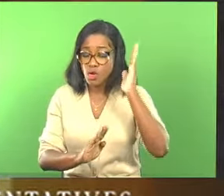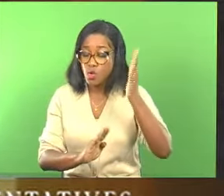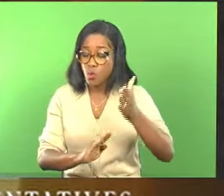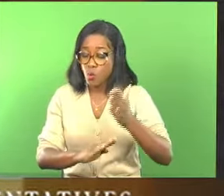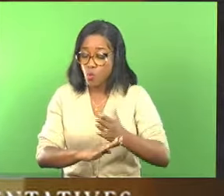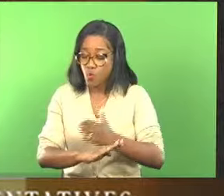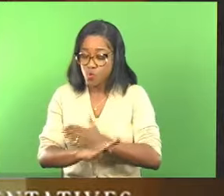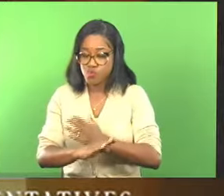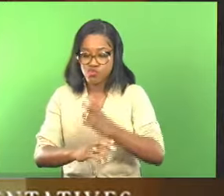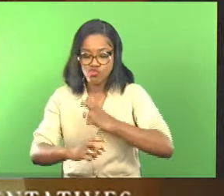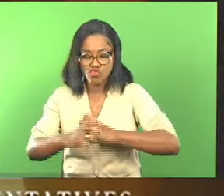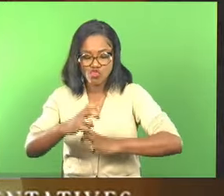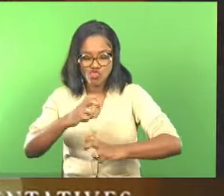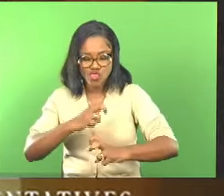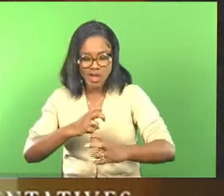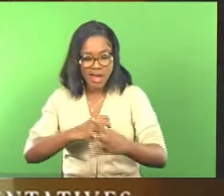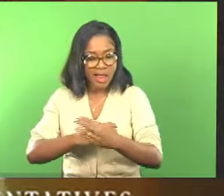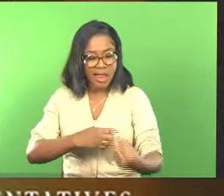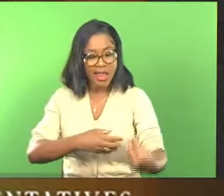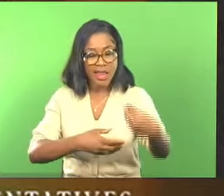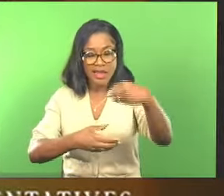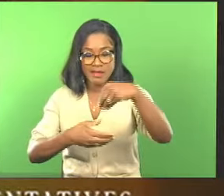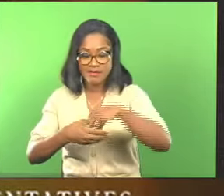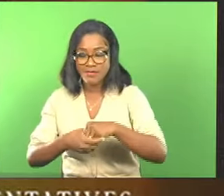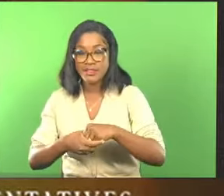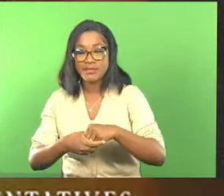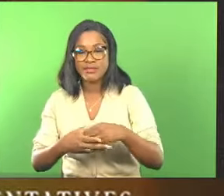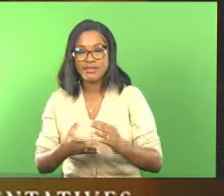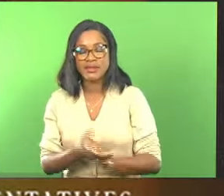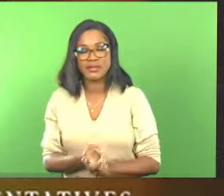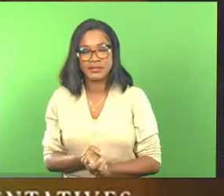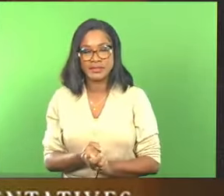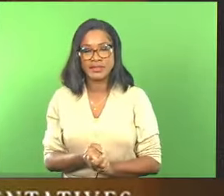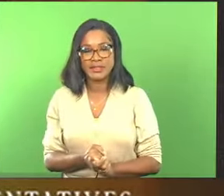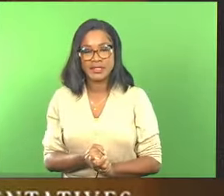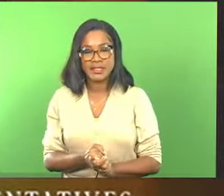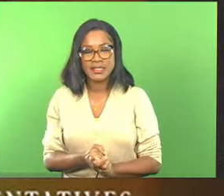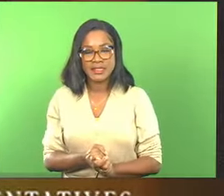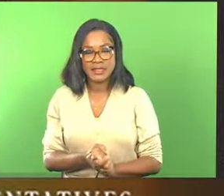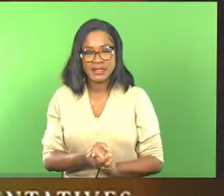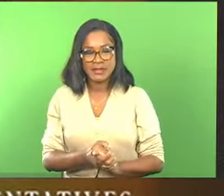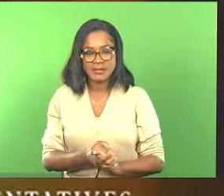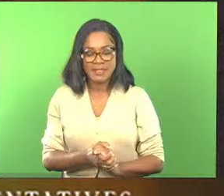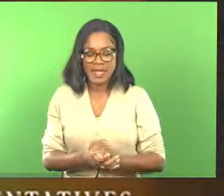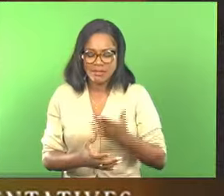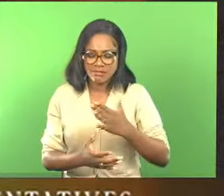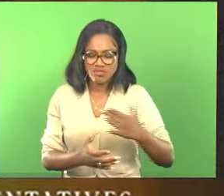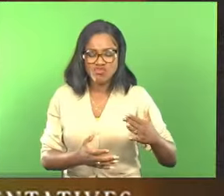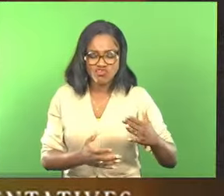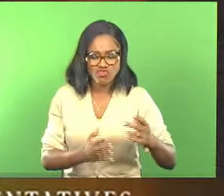and investment, build infrastructure and mobility, implement